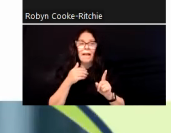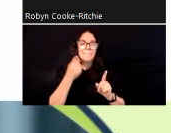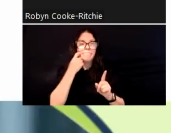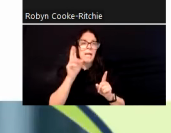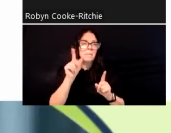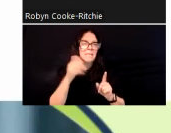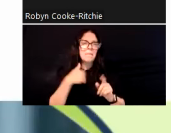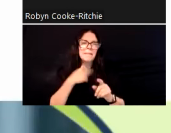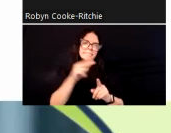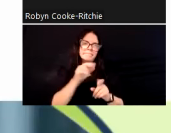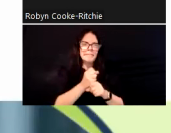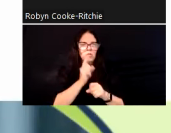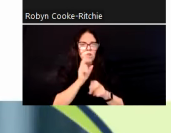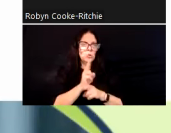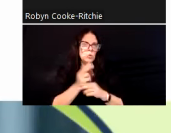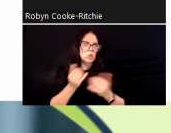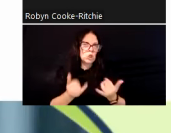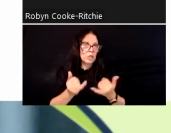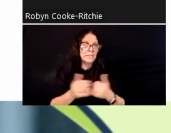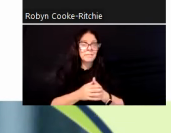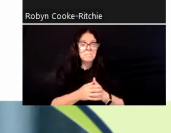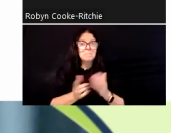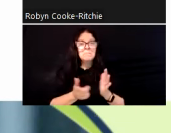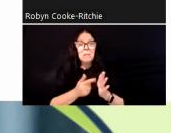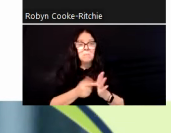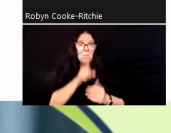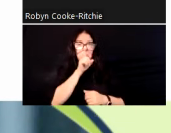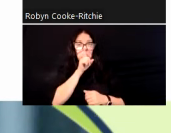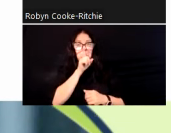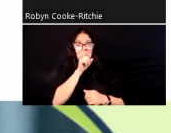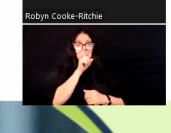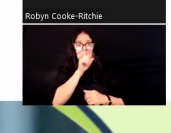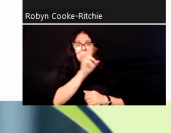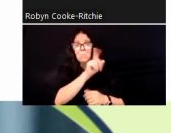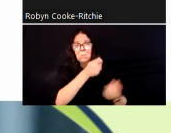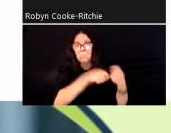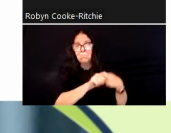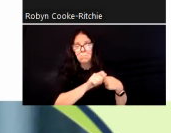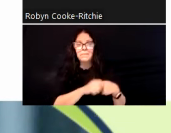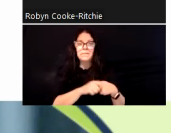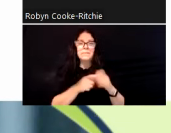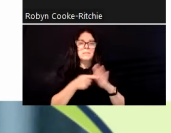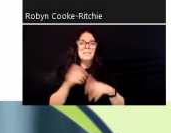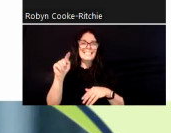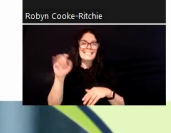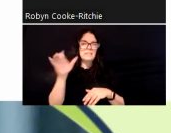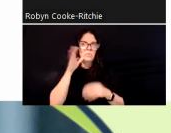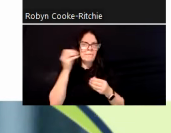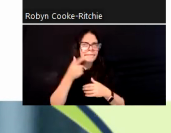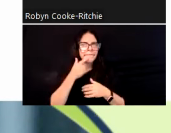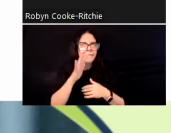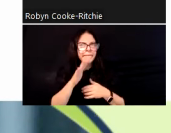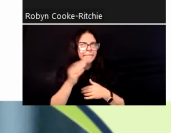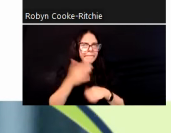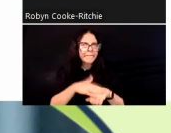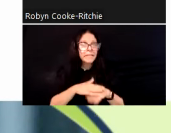one. Sometimes the ministry doesn't tell us that. And sometimes an ETC will tell you that specifically. Sometimes they